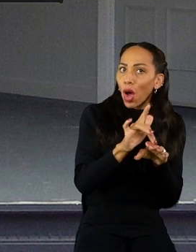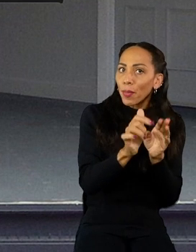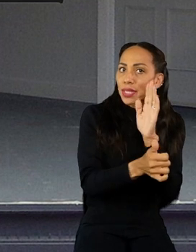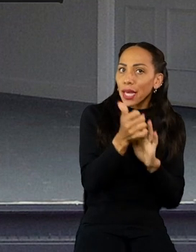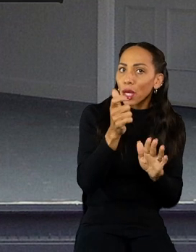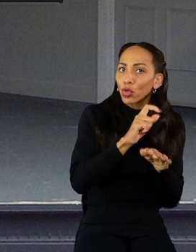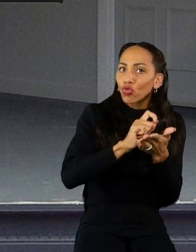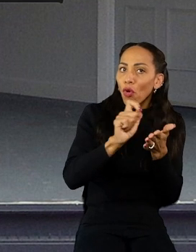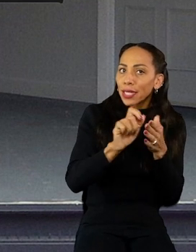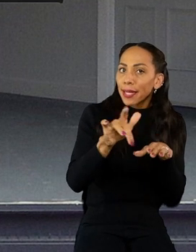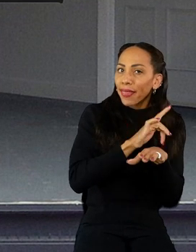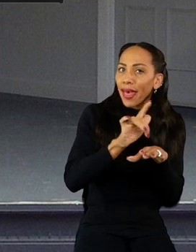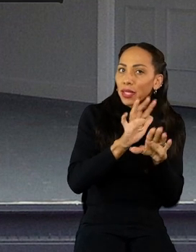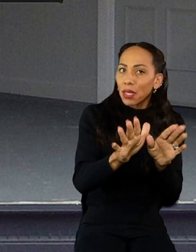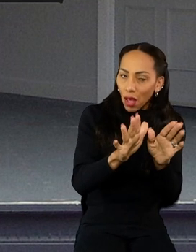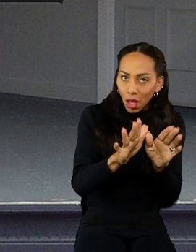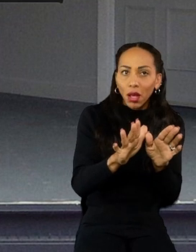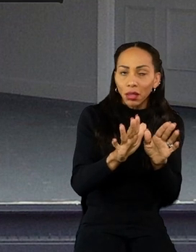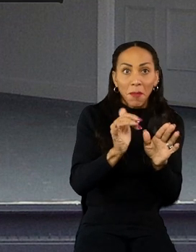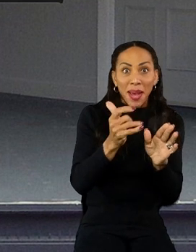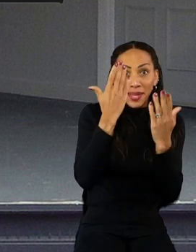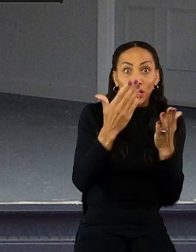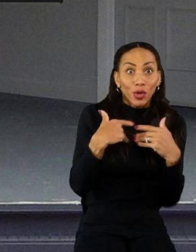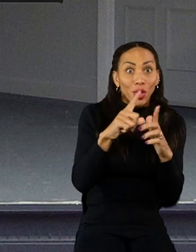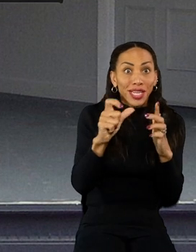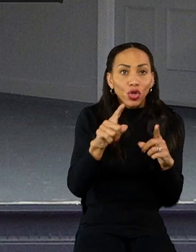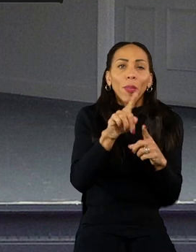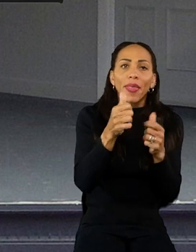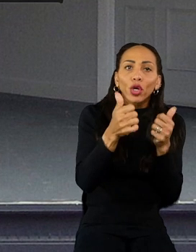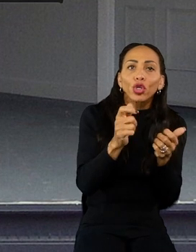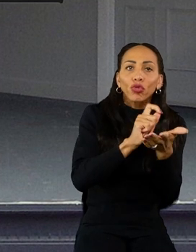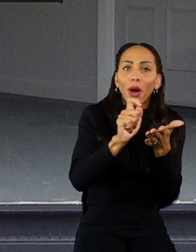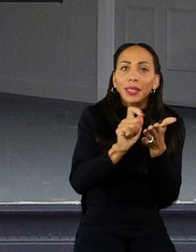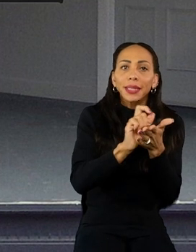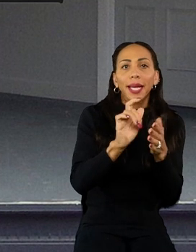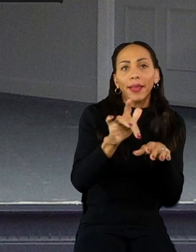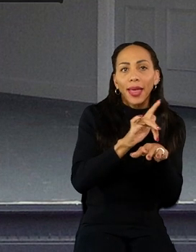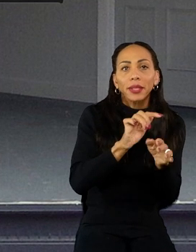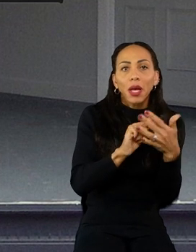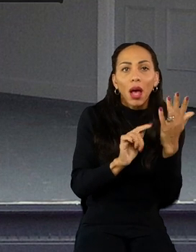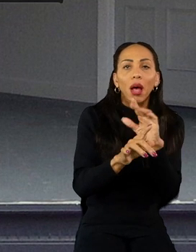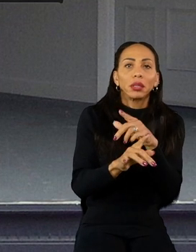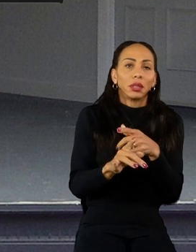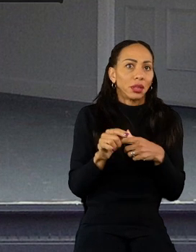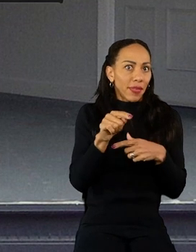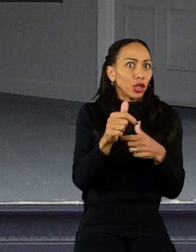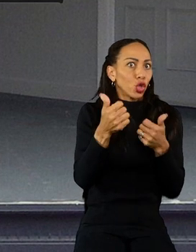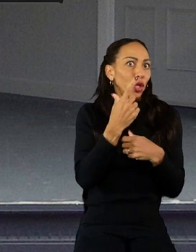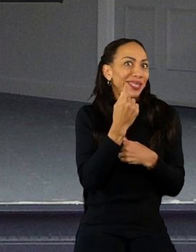good writing sort of drama skills in writing theatre and writing sort of improvise sort of